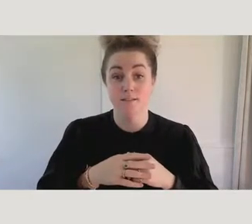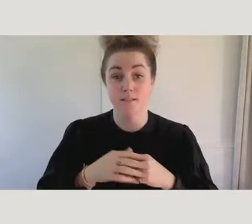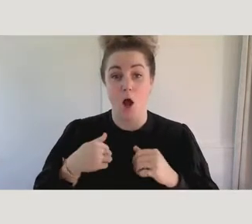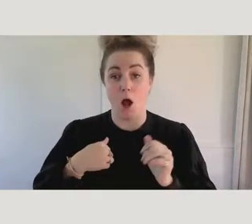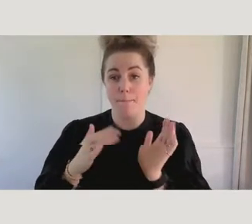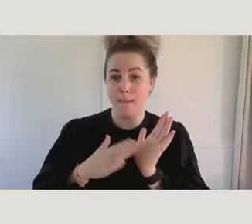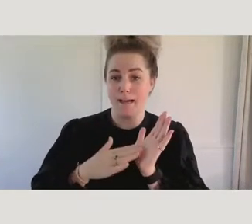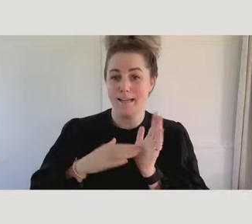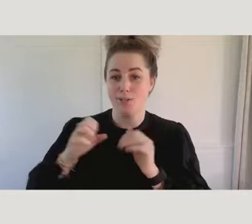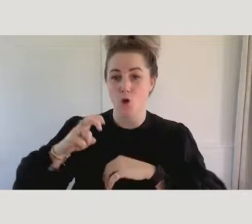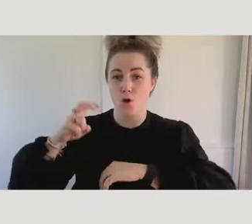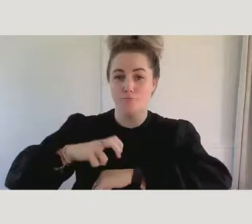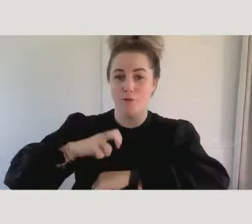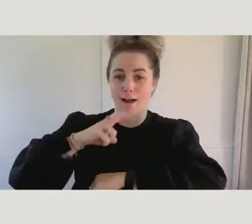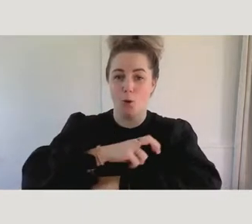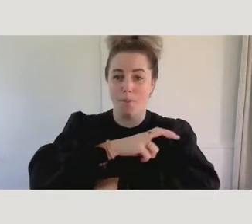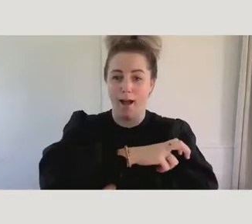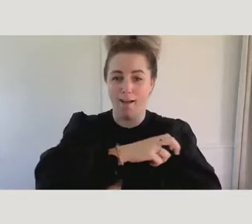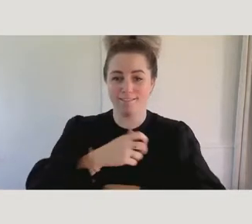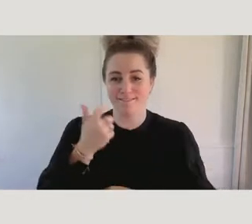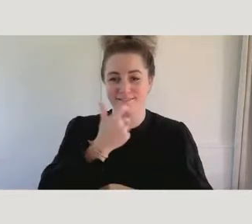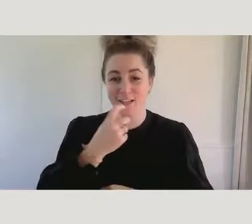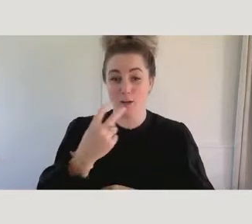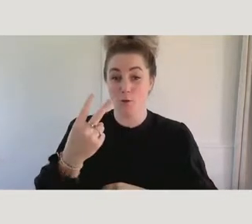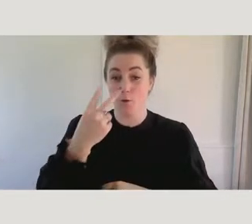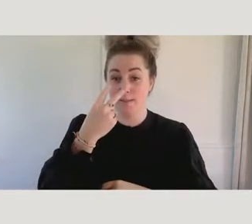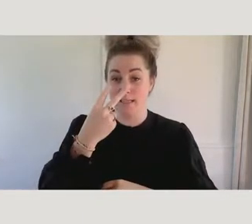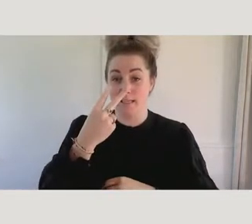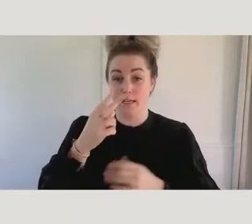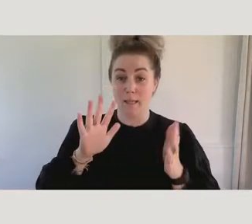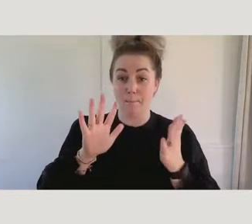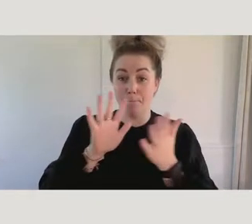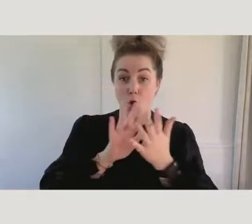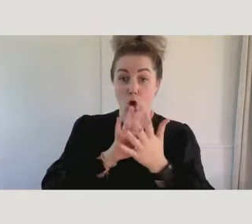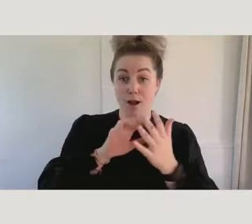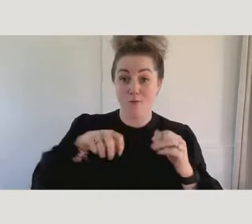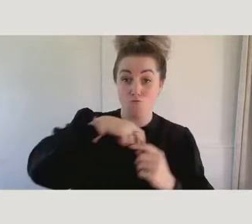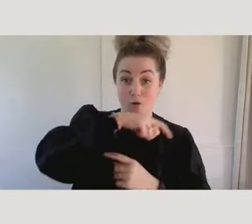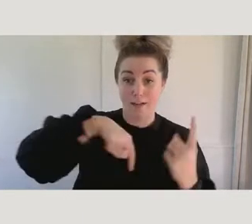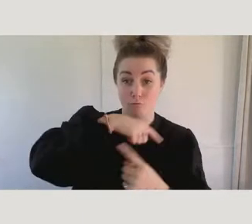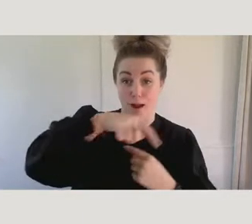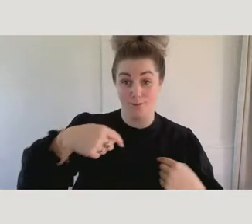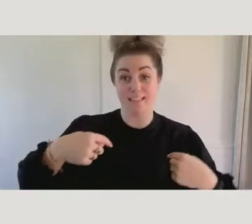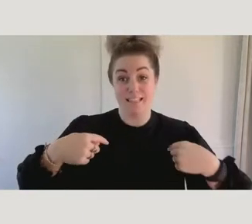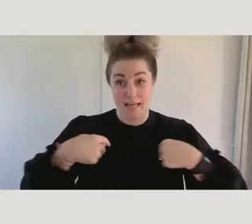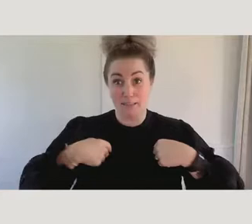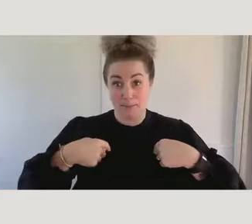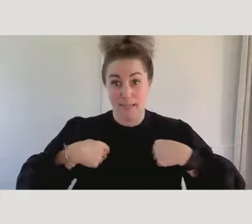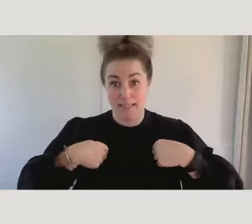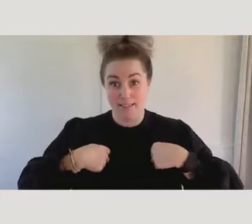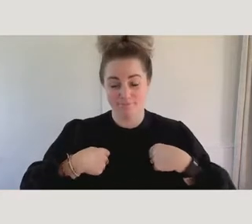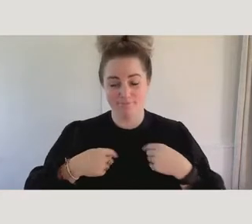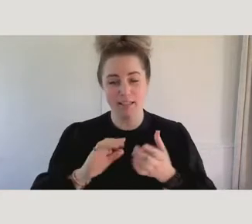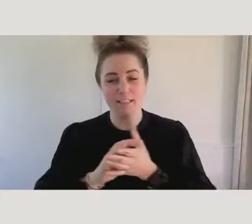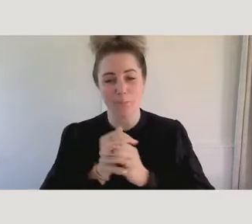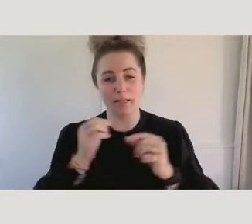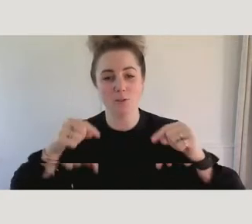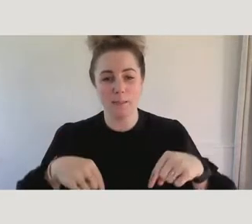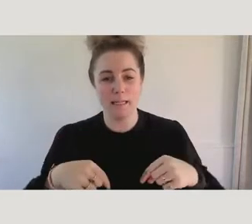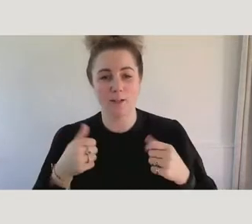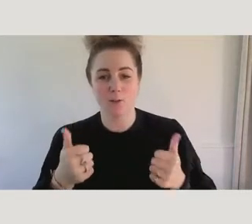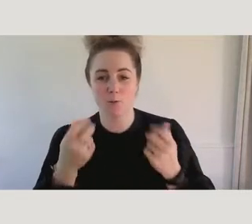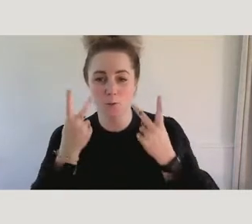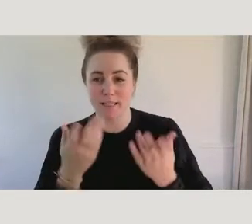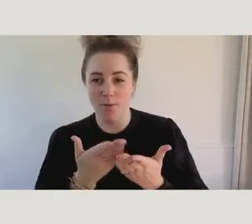grasshopper you're seeing a black blur running around here today that'll be me anyway it's such a pleasure to be here so good to see